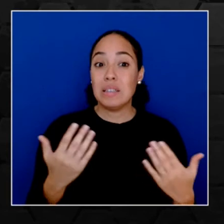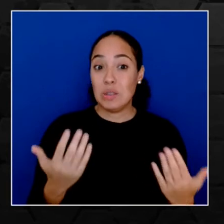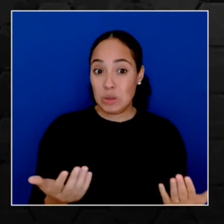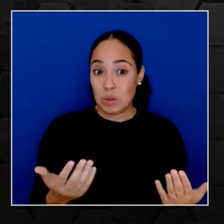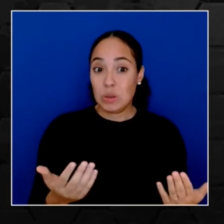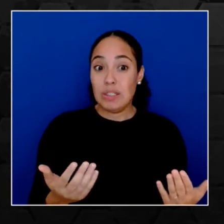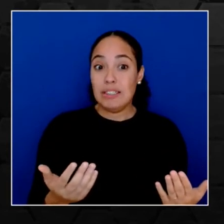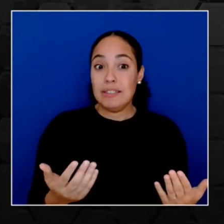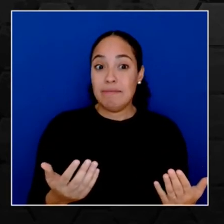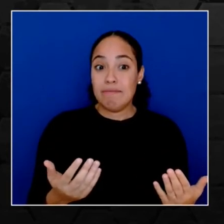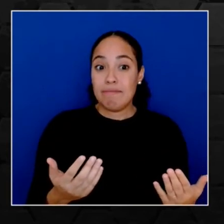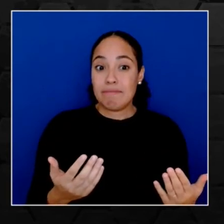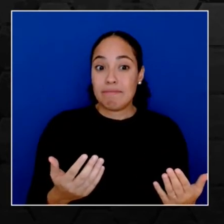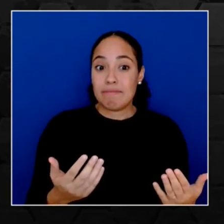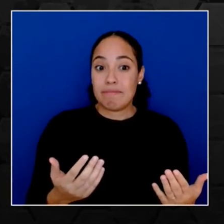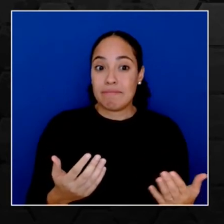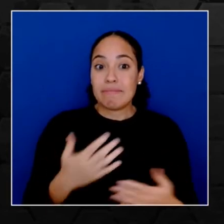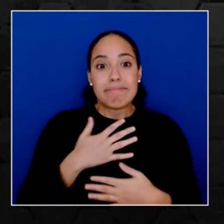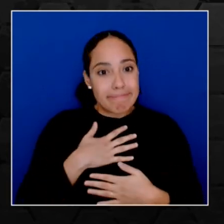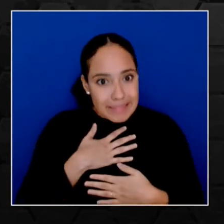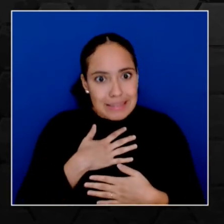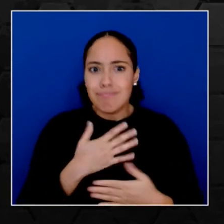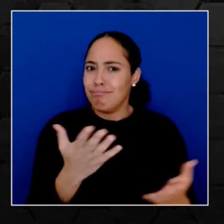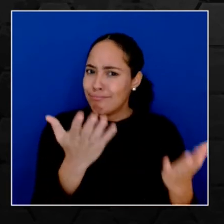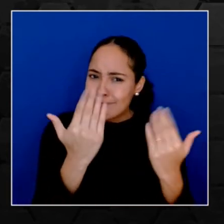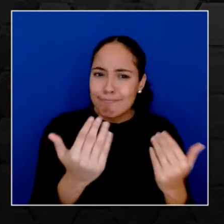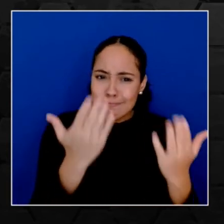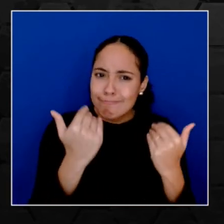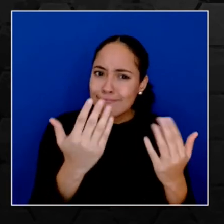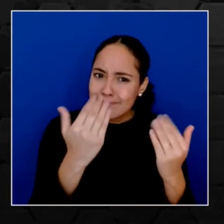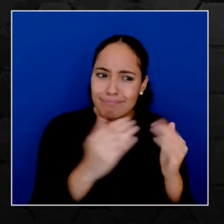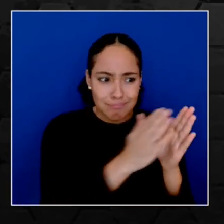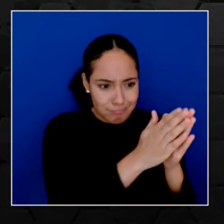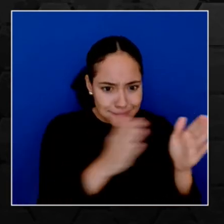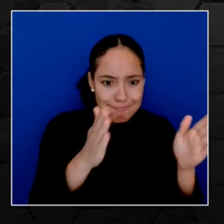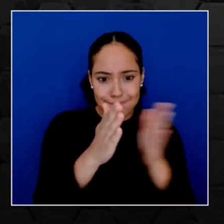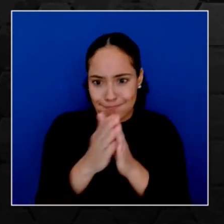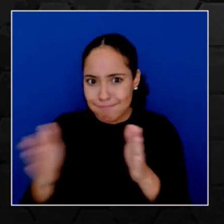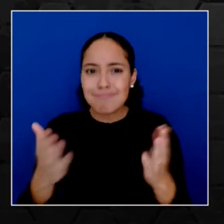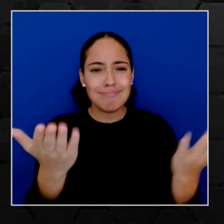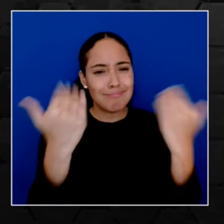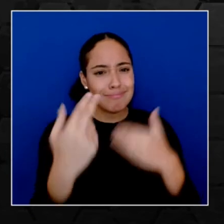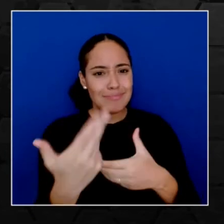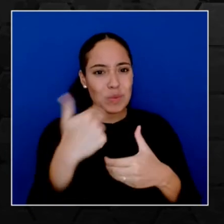to take part in this challenge, and let's hope for a better tomorrow. Thank you so much.